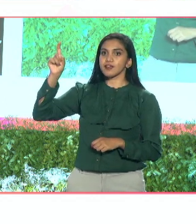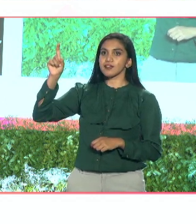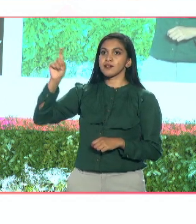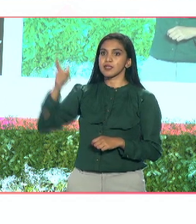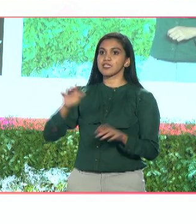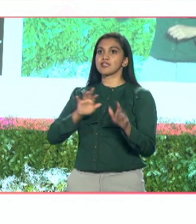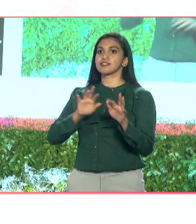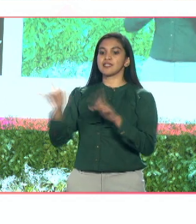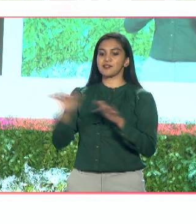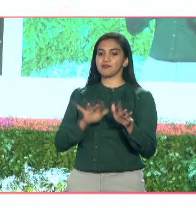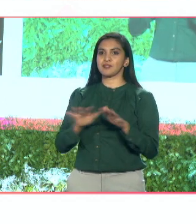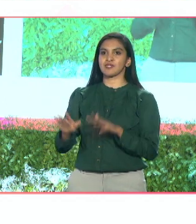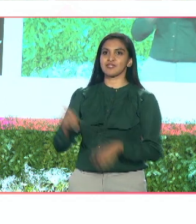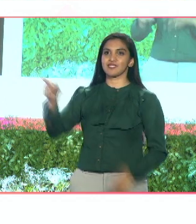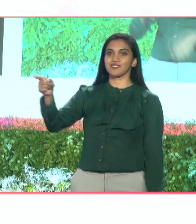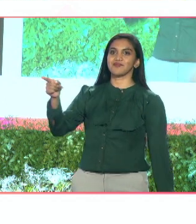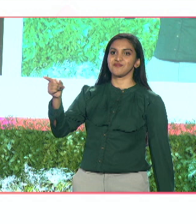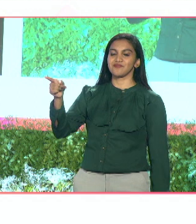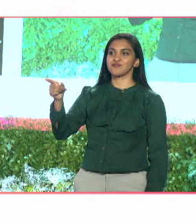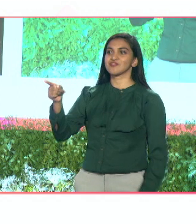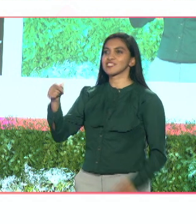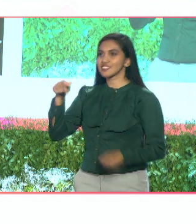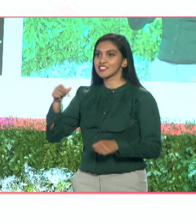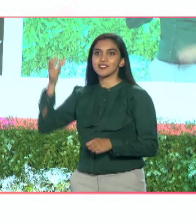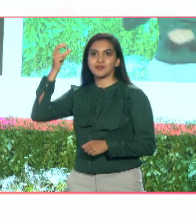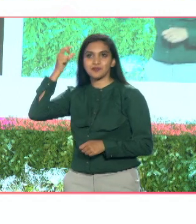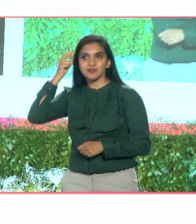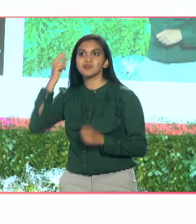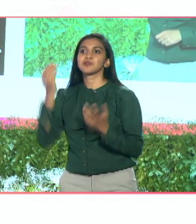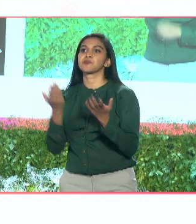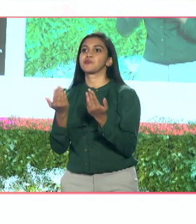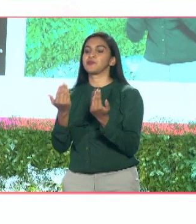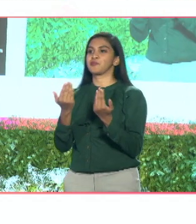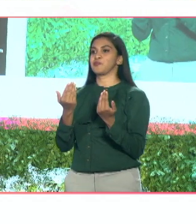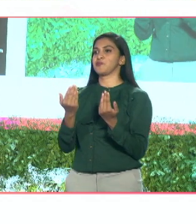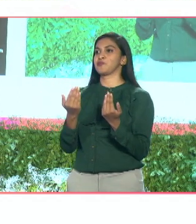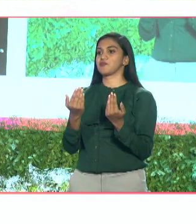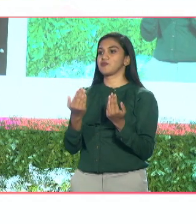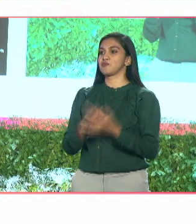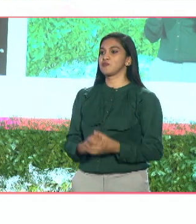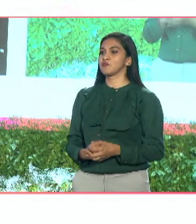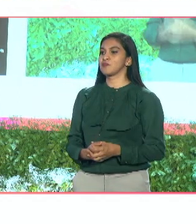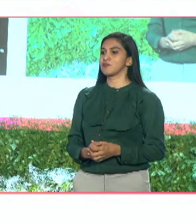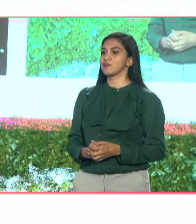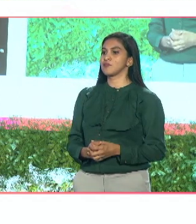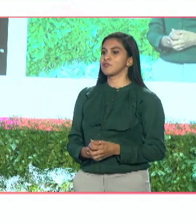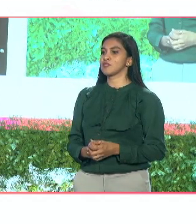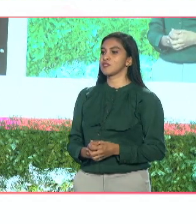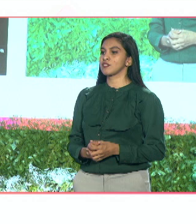typing is done. So this is what mouseware is capable of. Now let's go back to the.